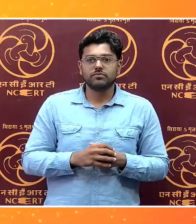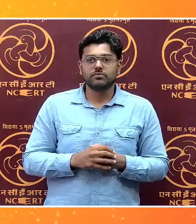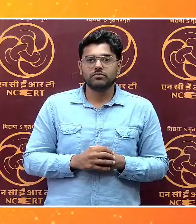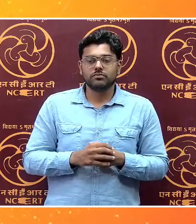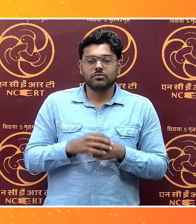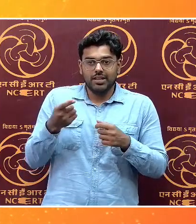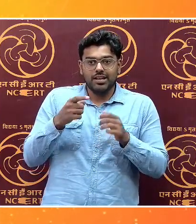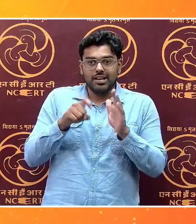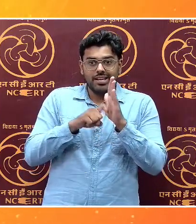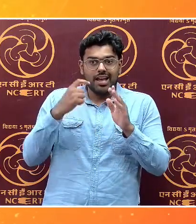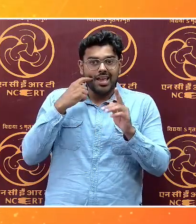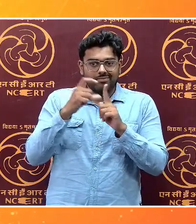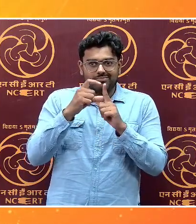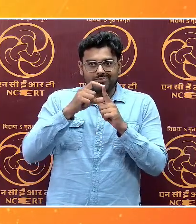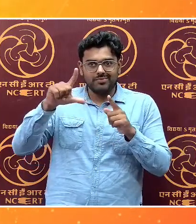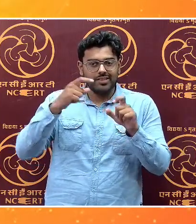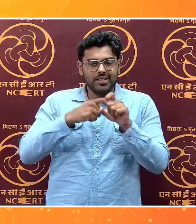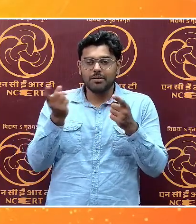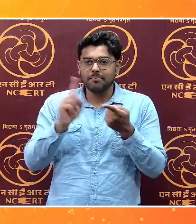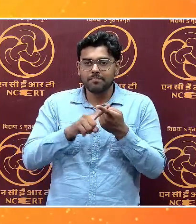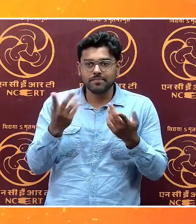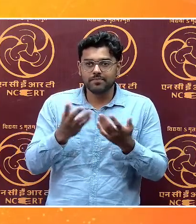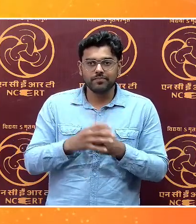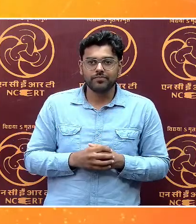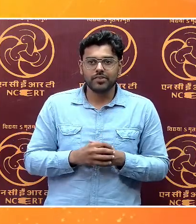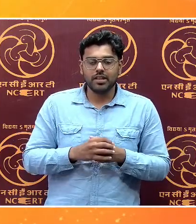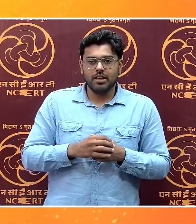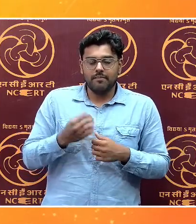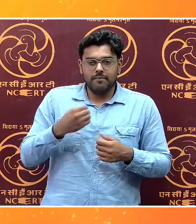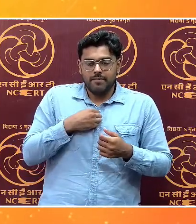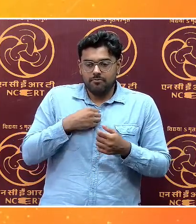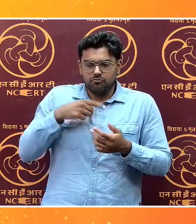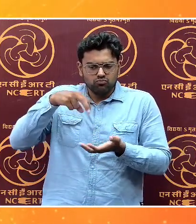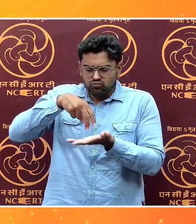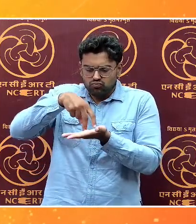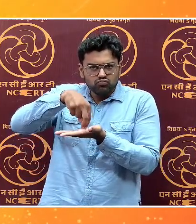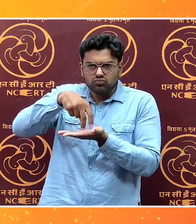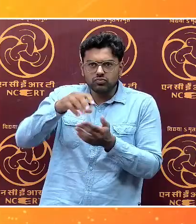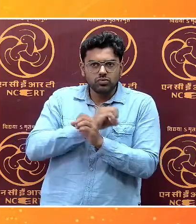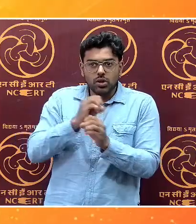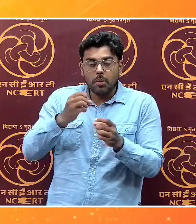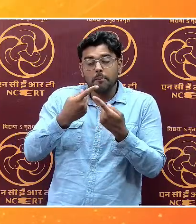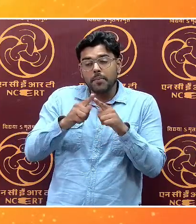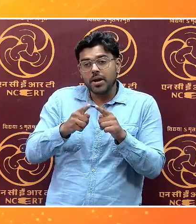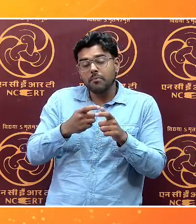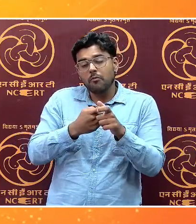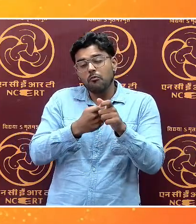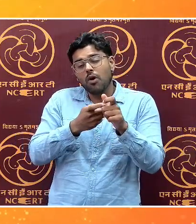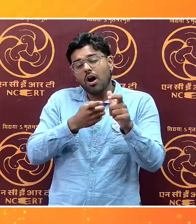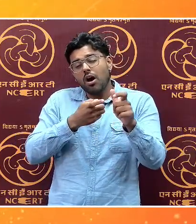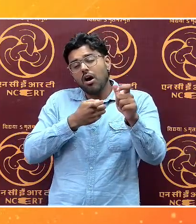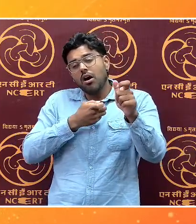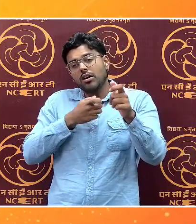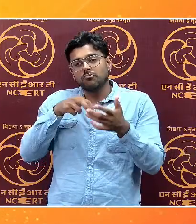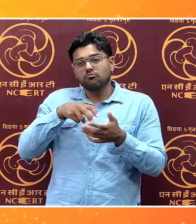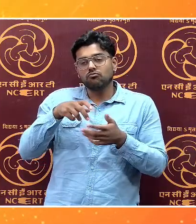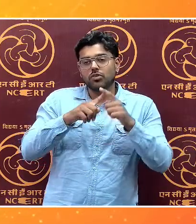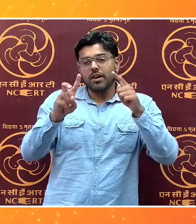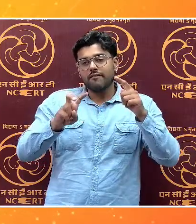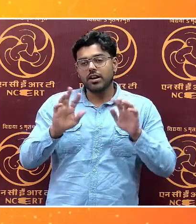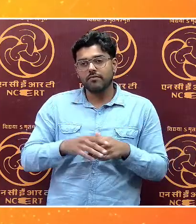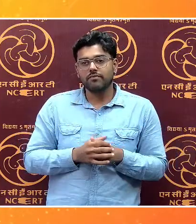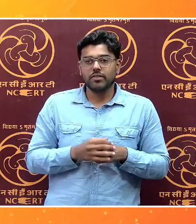The riddle goes like this. I have no feet, but I travel far through fields